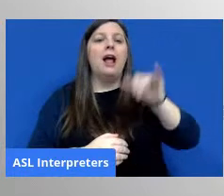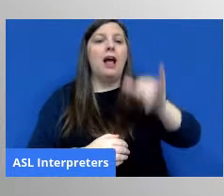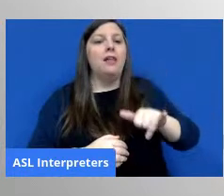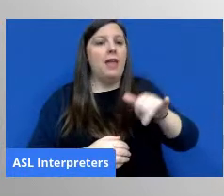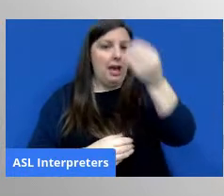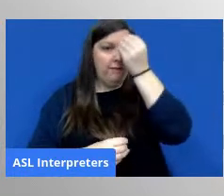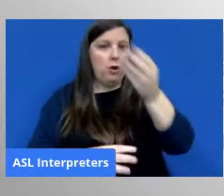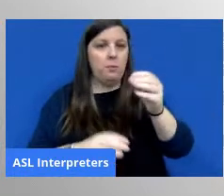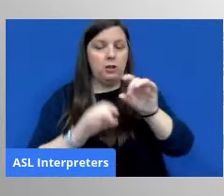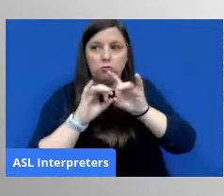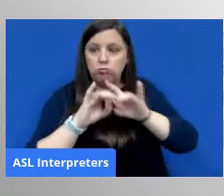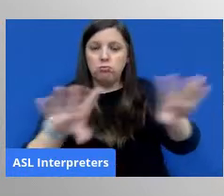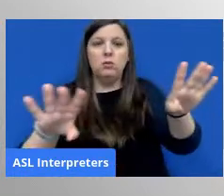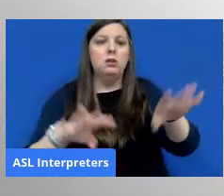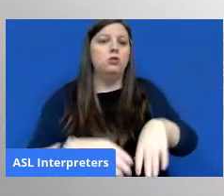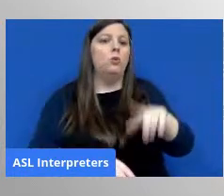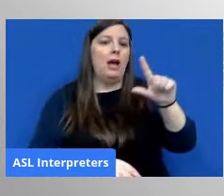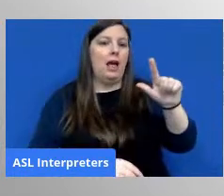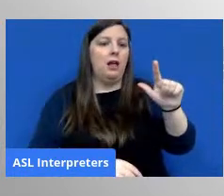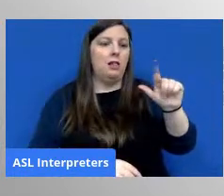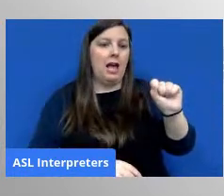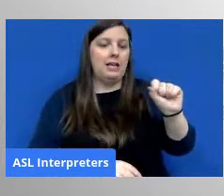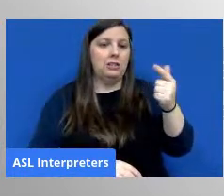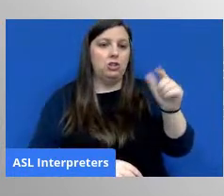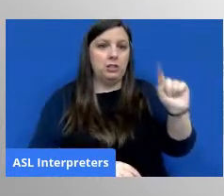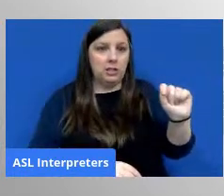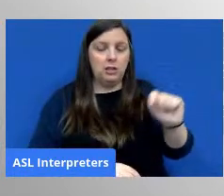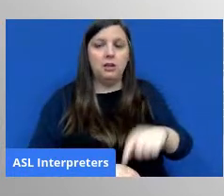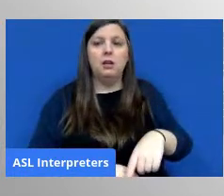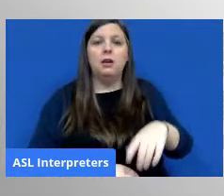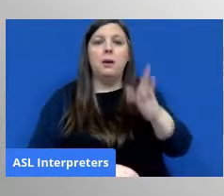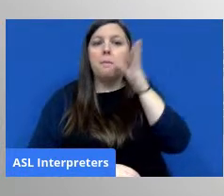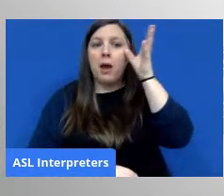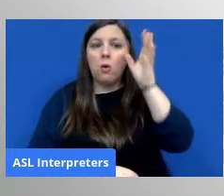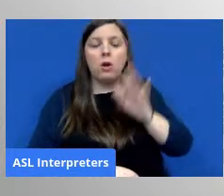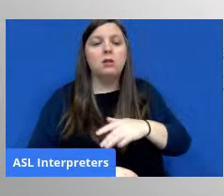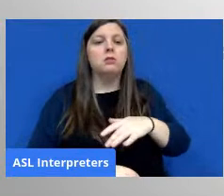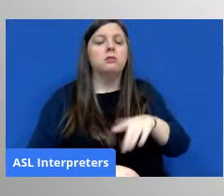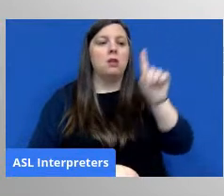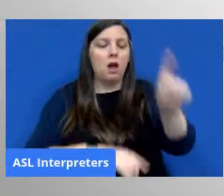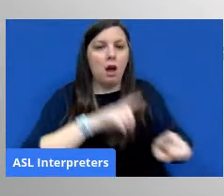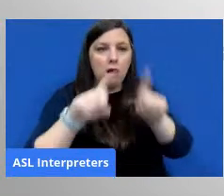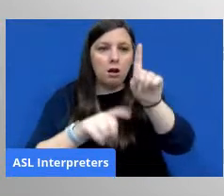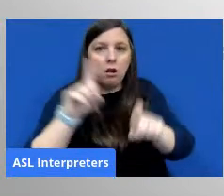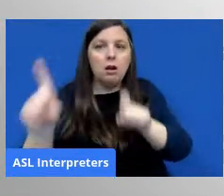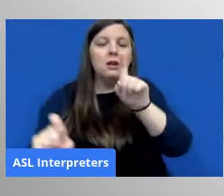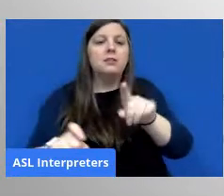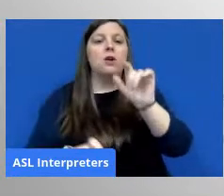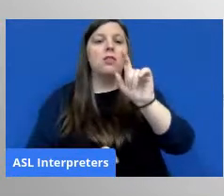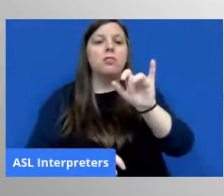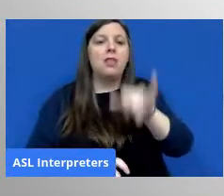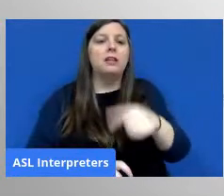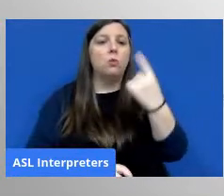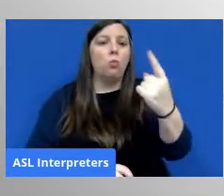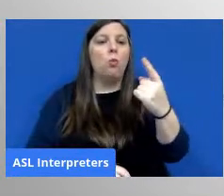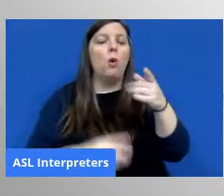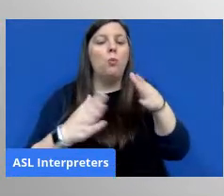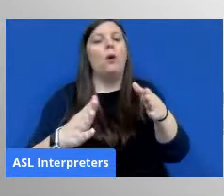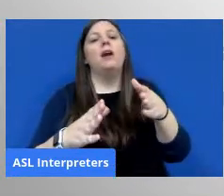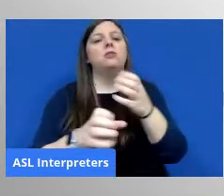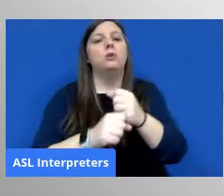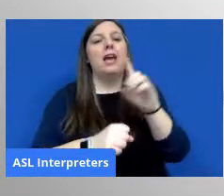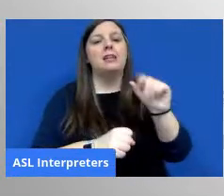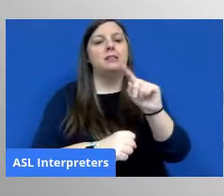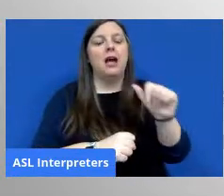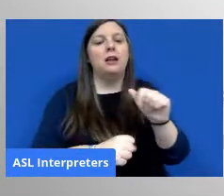that's one way to get some data that matches with the actual school building and not outside